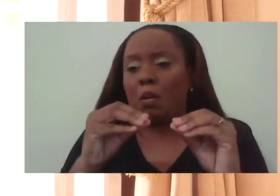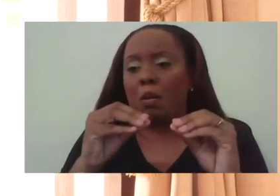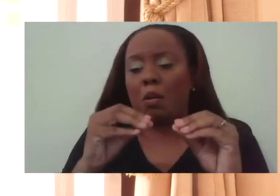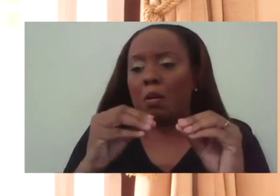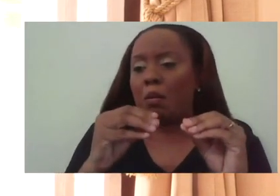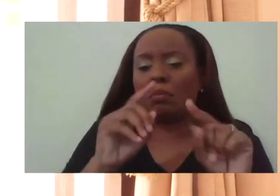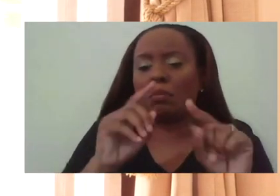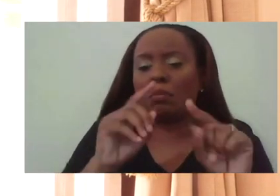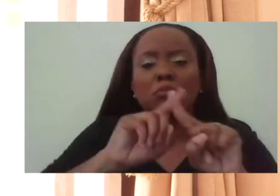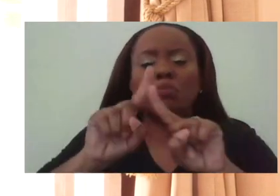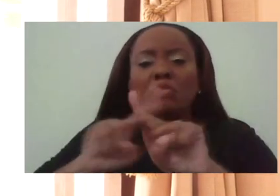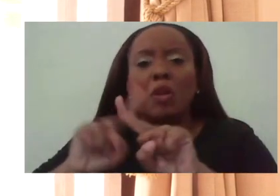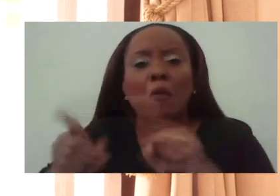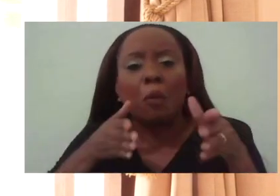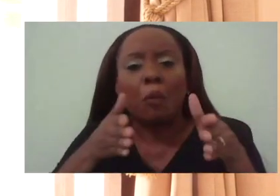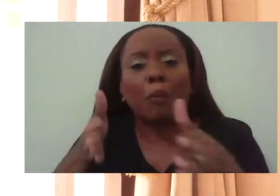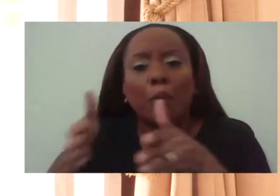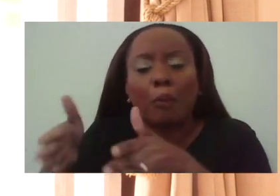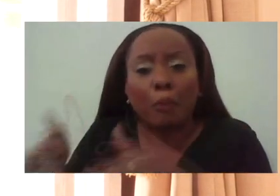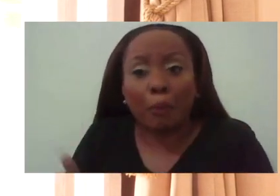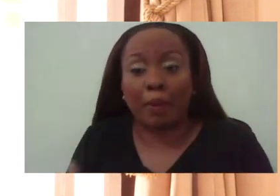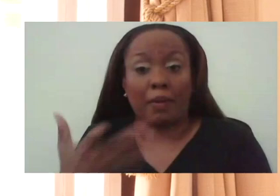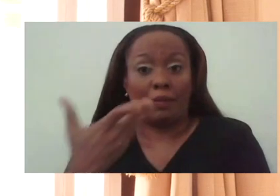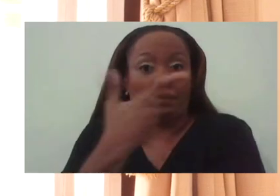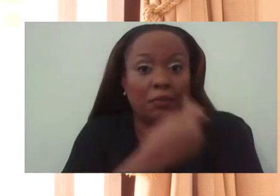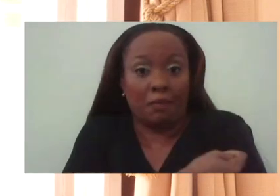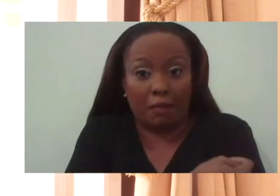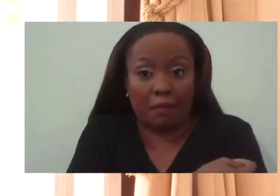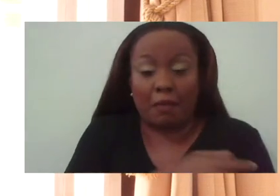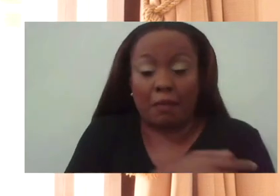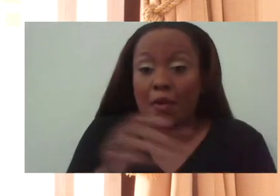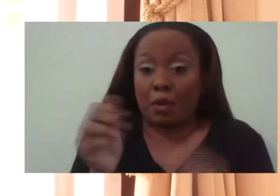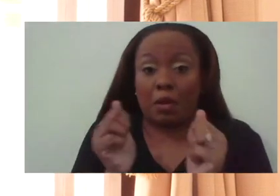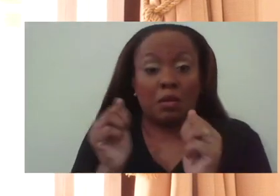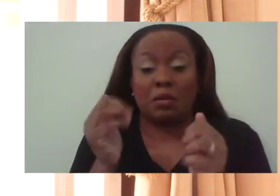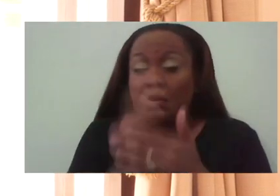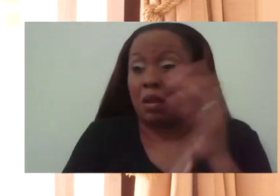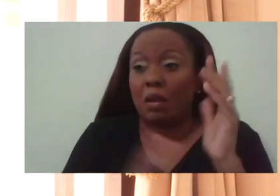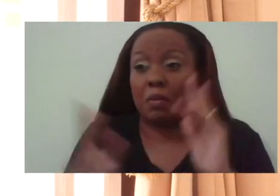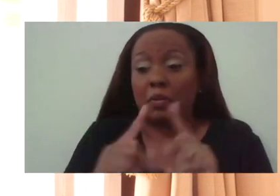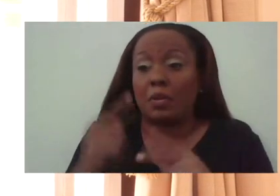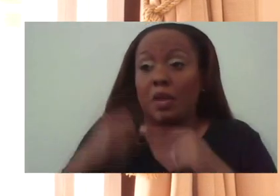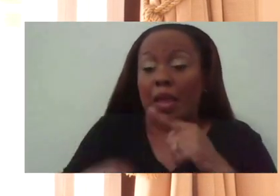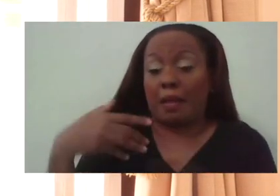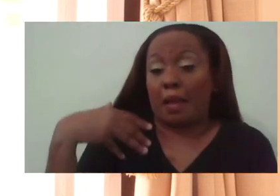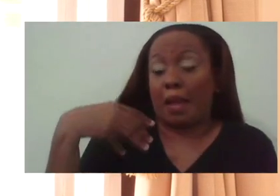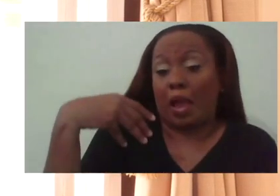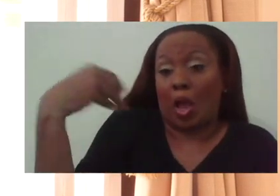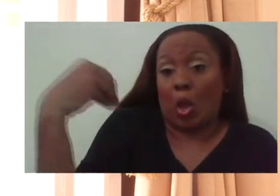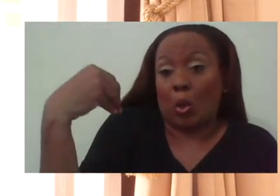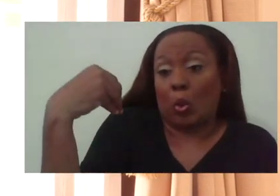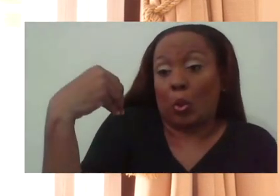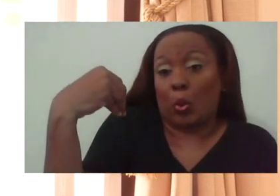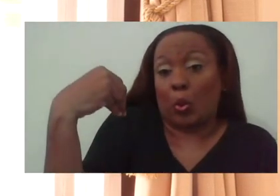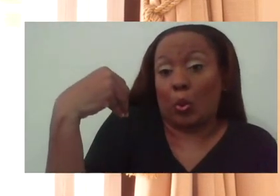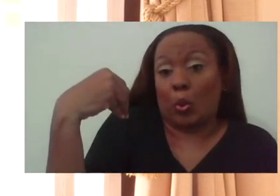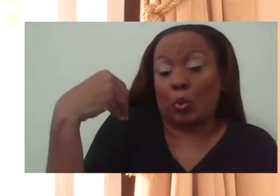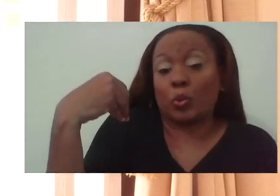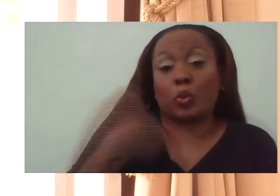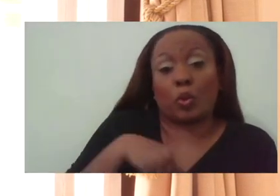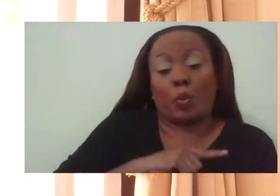continue to do vaccinations among shut-ins in Barbados. But we honestly need your